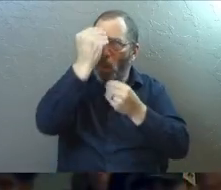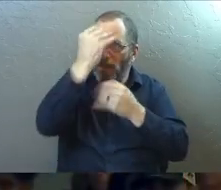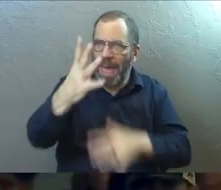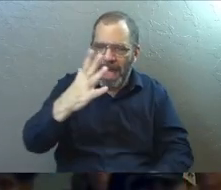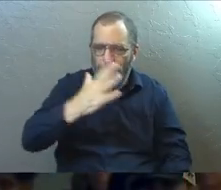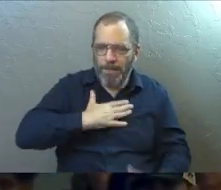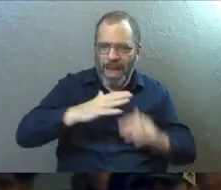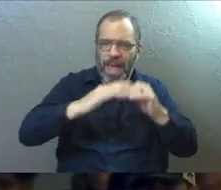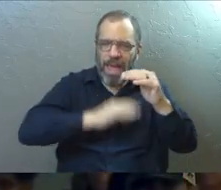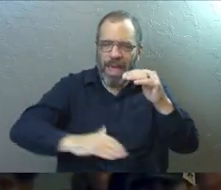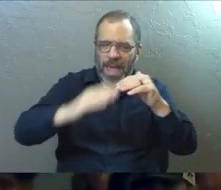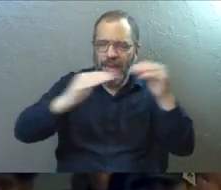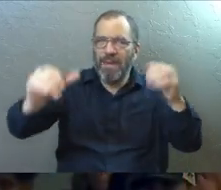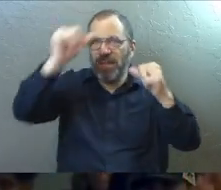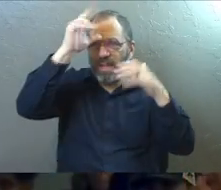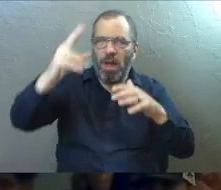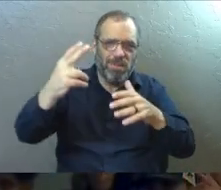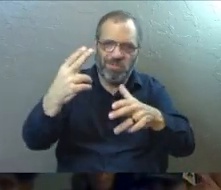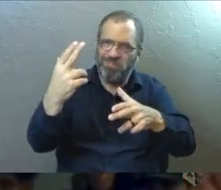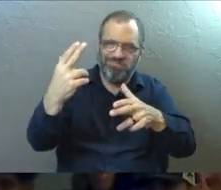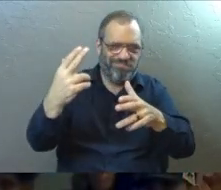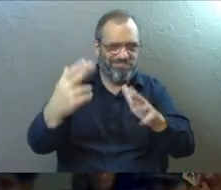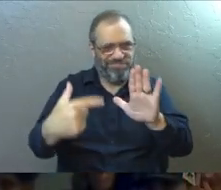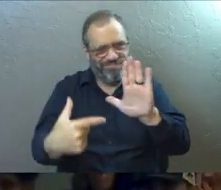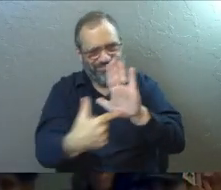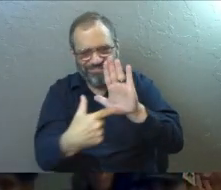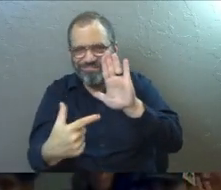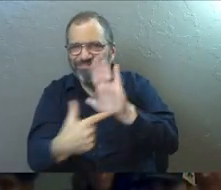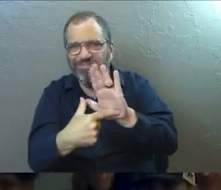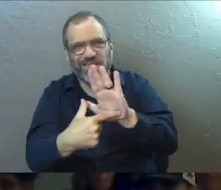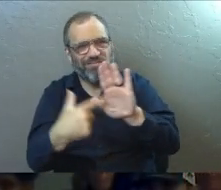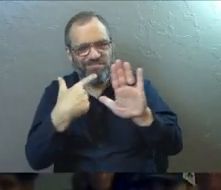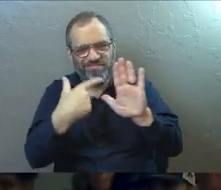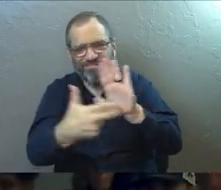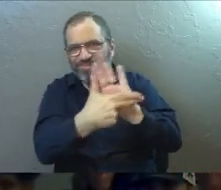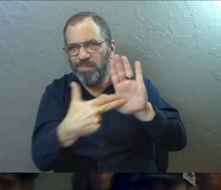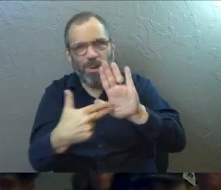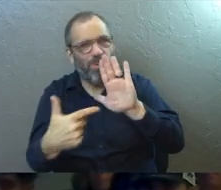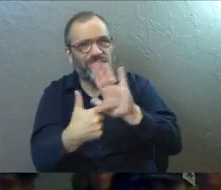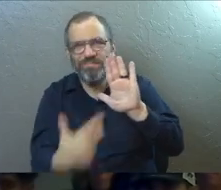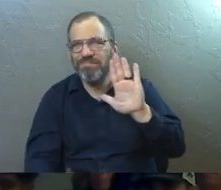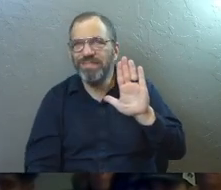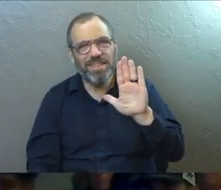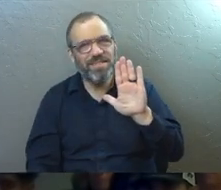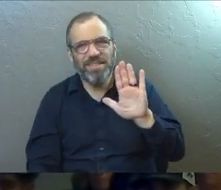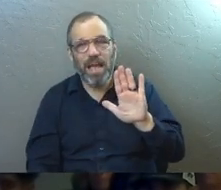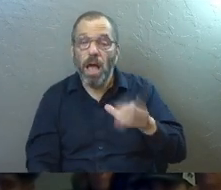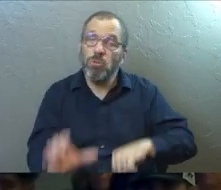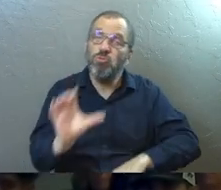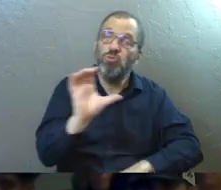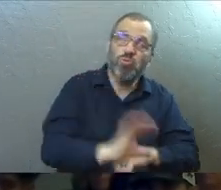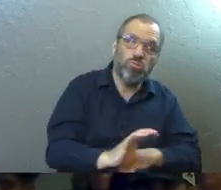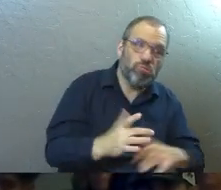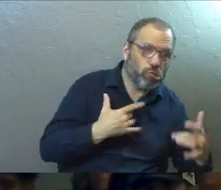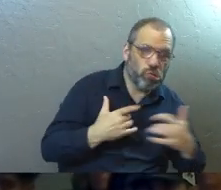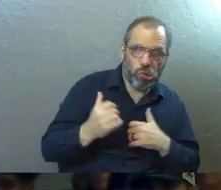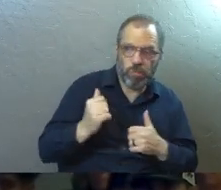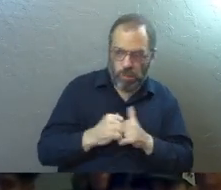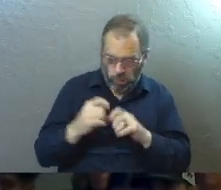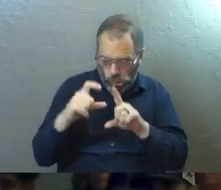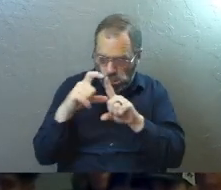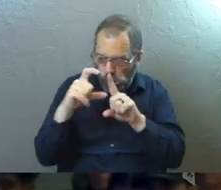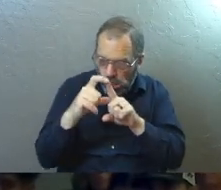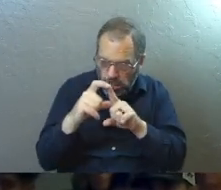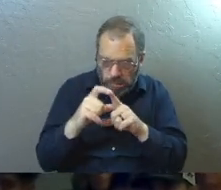Heavenly Father. I think it's just important to call it what it is, to be honest about obedience and disobedience, because I think sometimes in the church we get a little worried about those